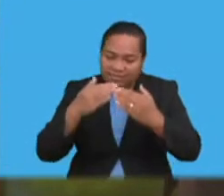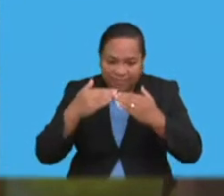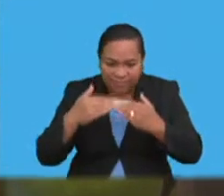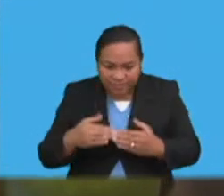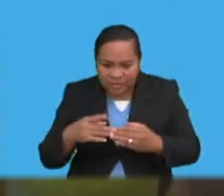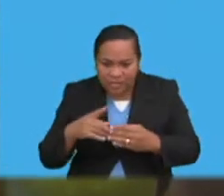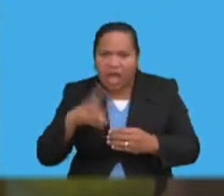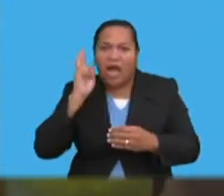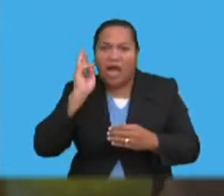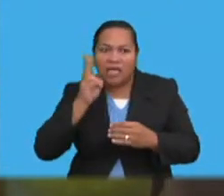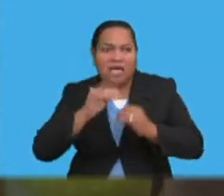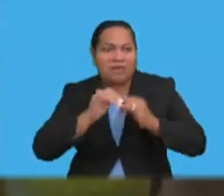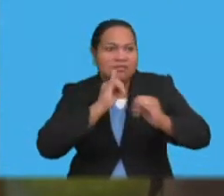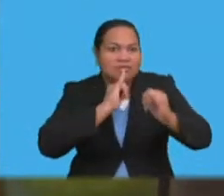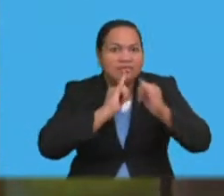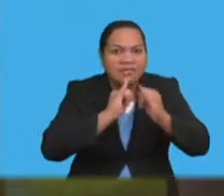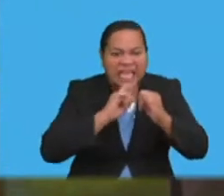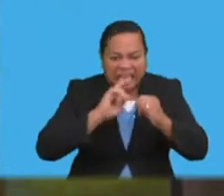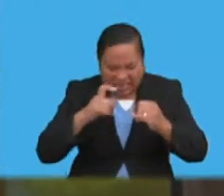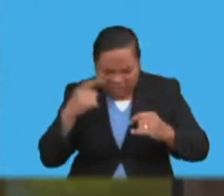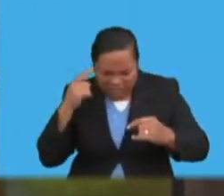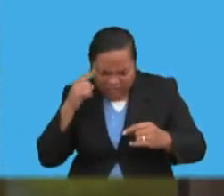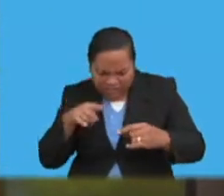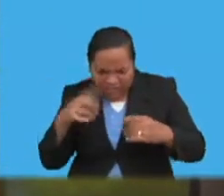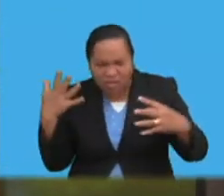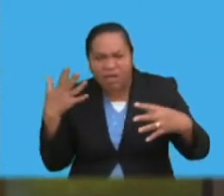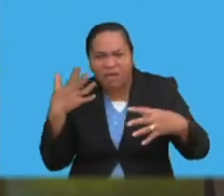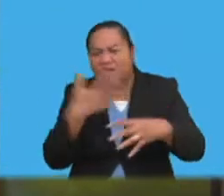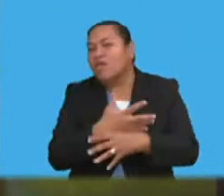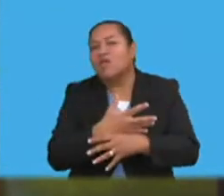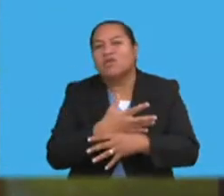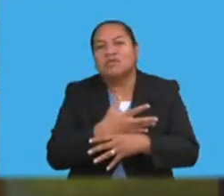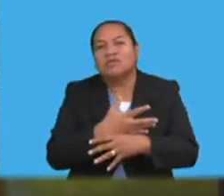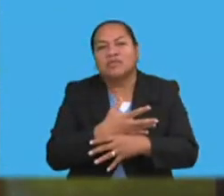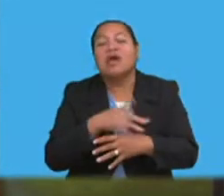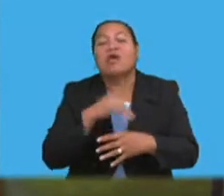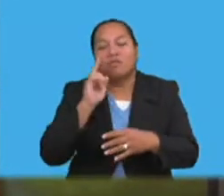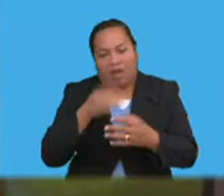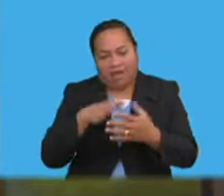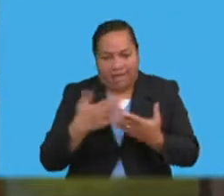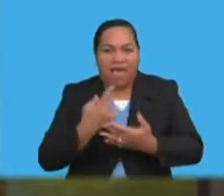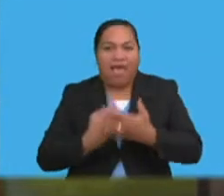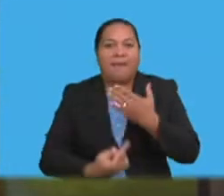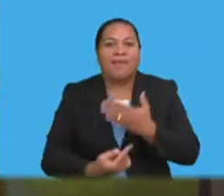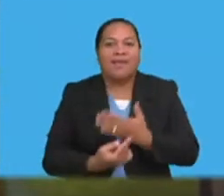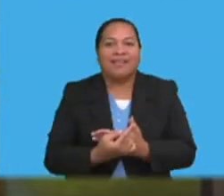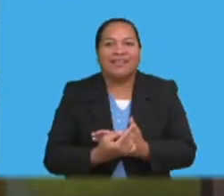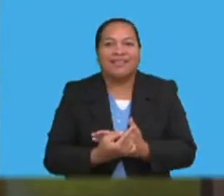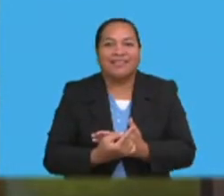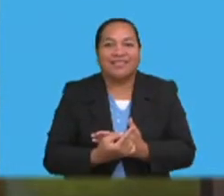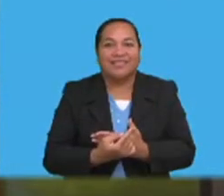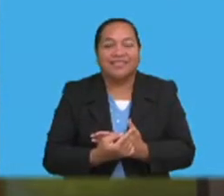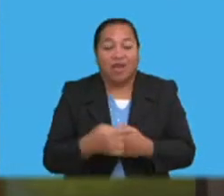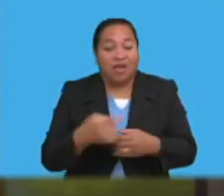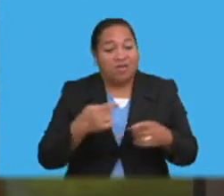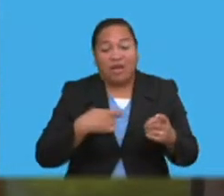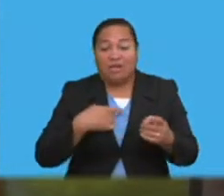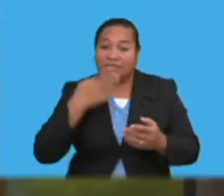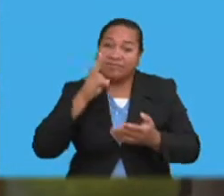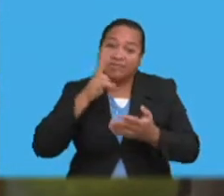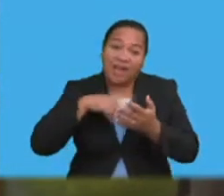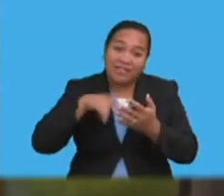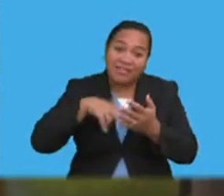Reconduct interviews if contradicting statements. This is now currently in process. So all the things that I've just read out to you has already been